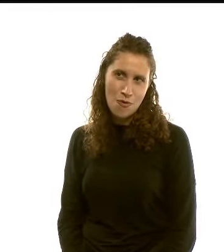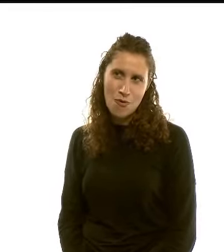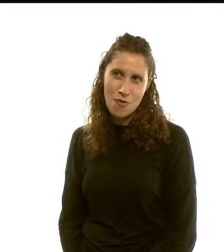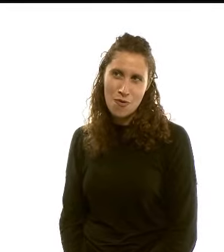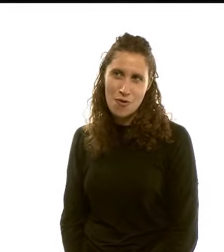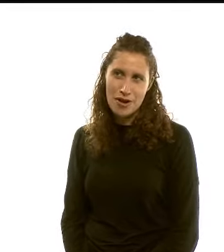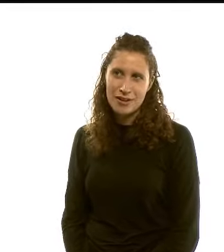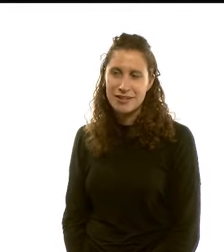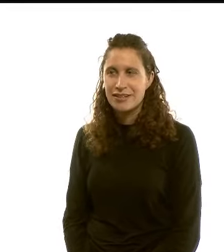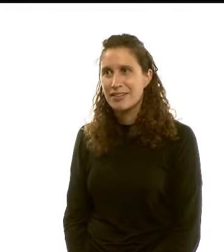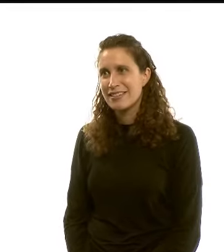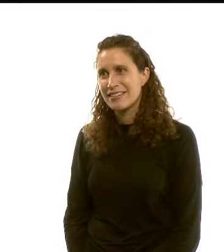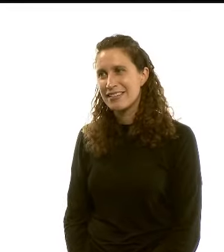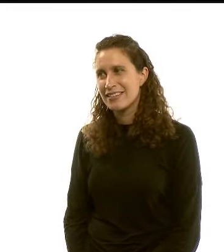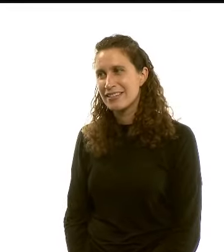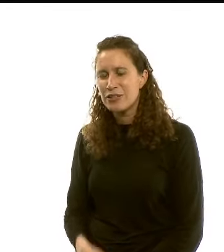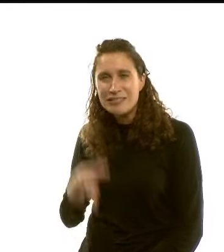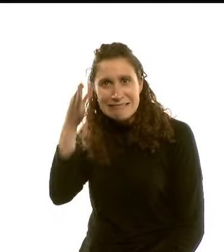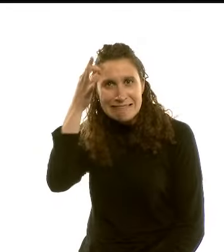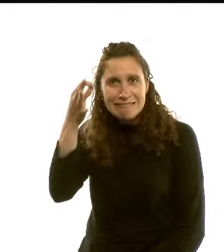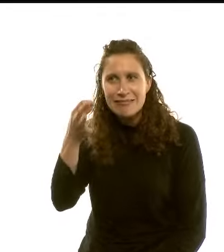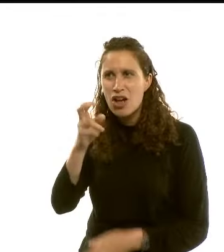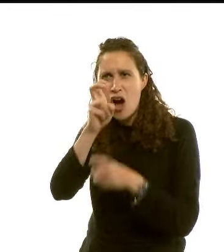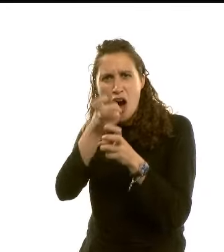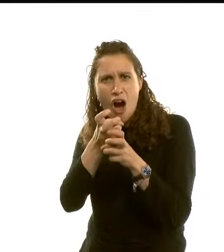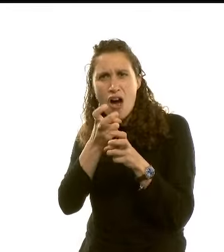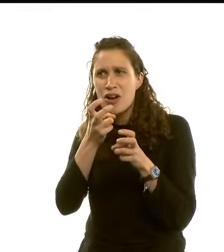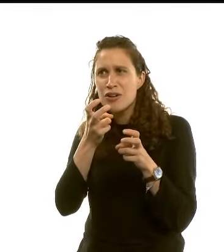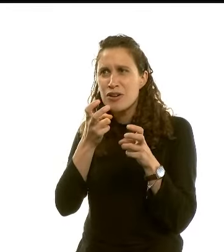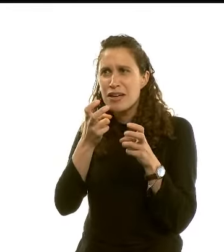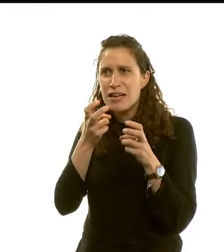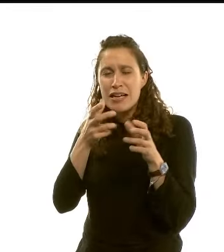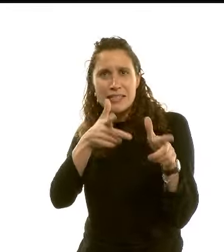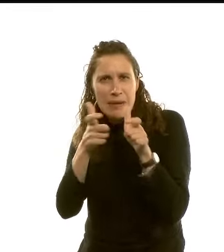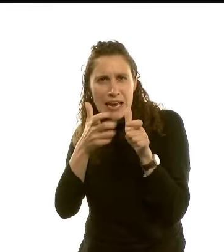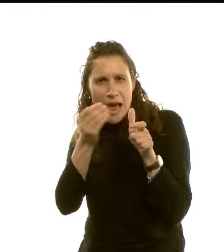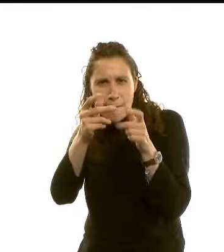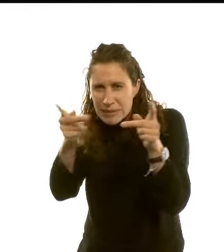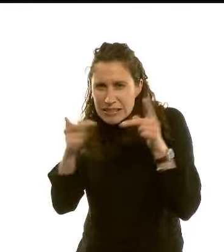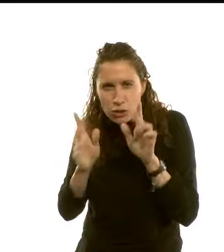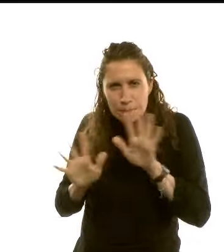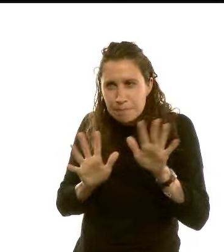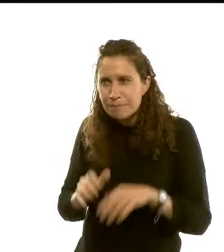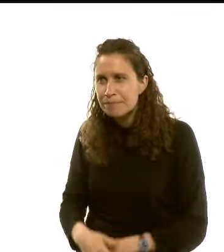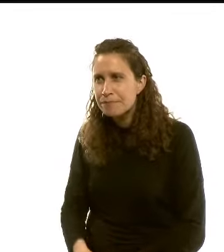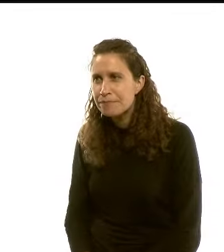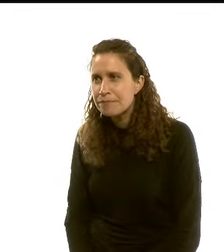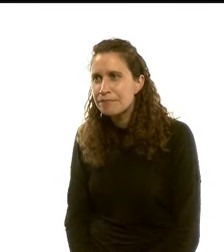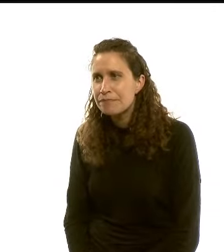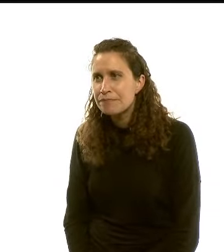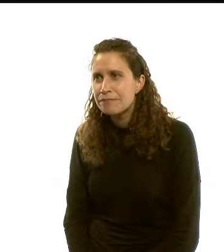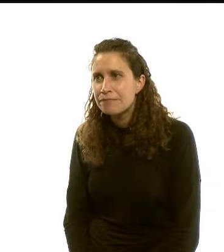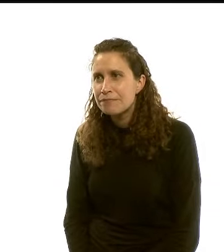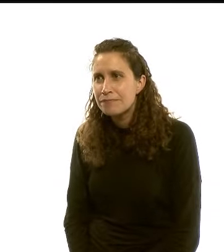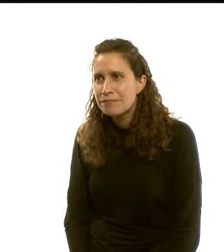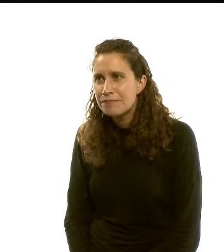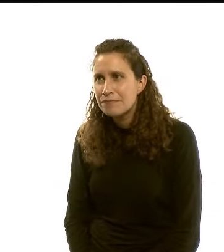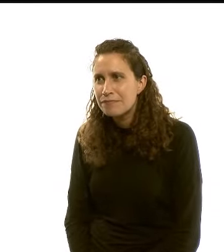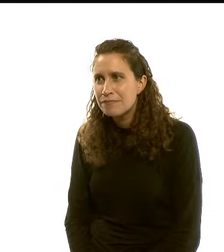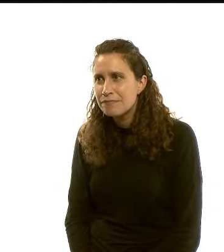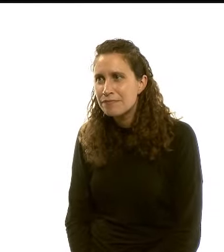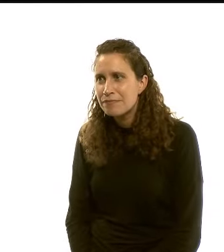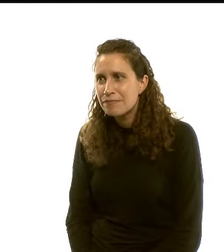Oh! So close. So close. Okay, here we go. It's hard, this, because it's both speed and precision. Right. You got it, Vic. You got